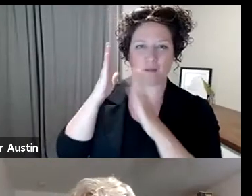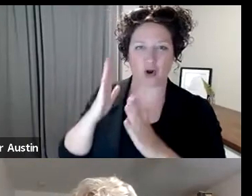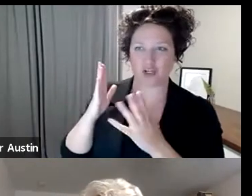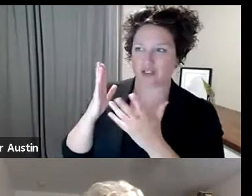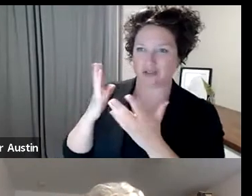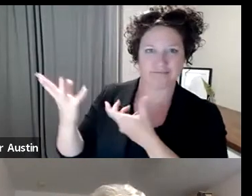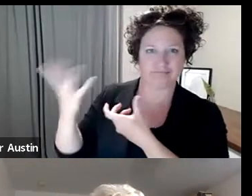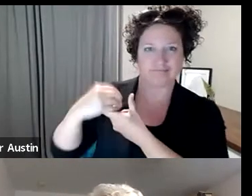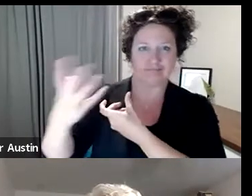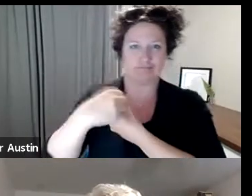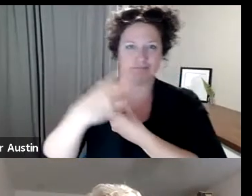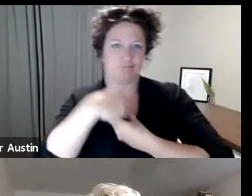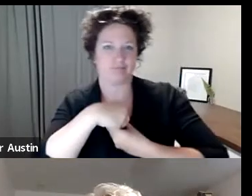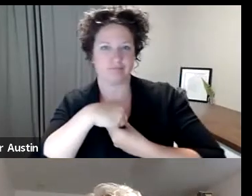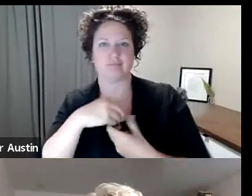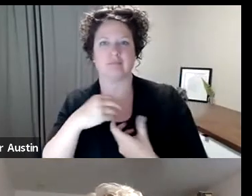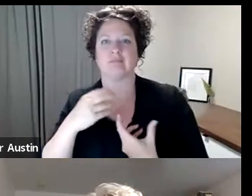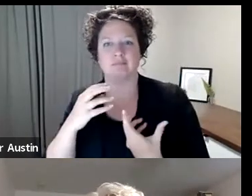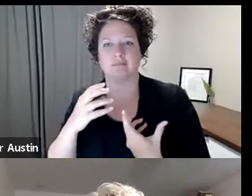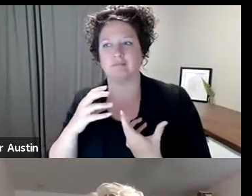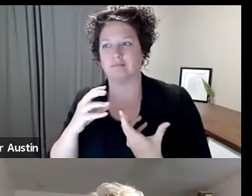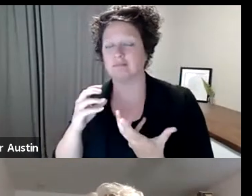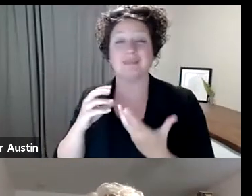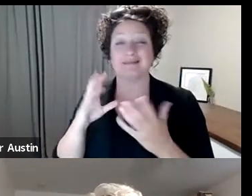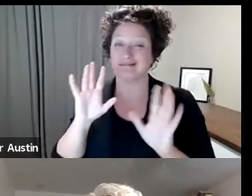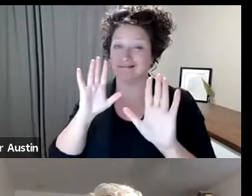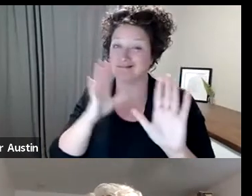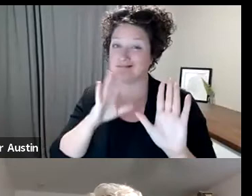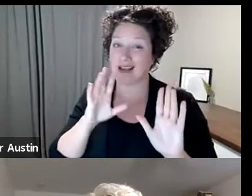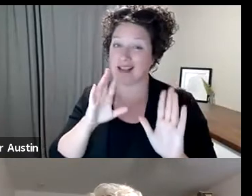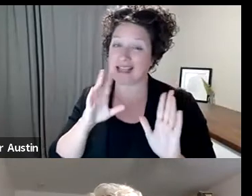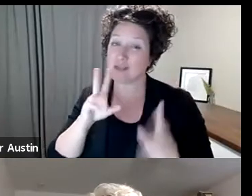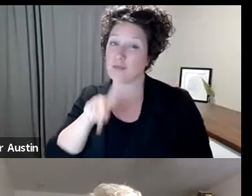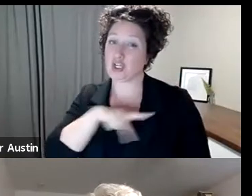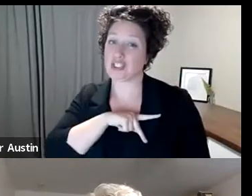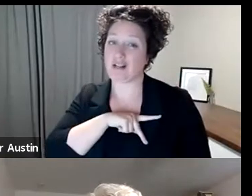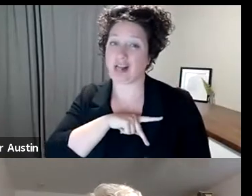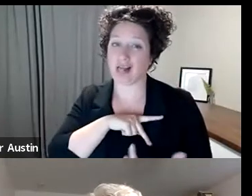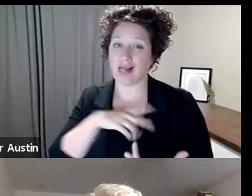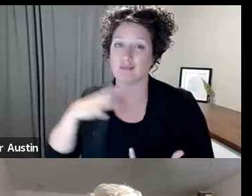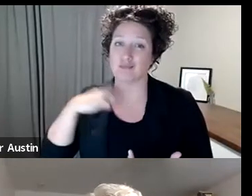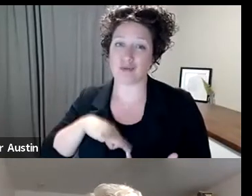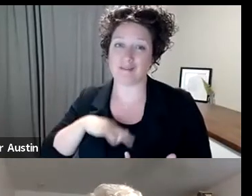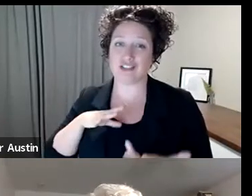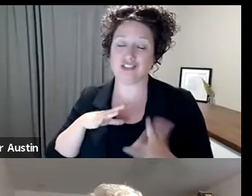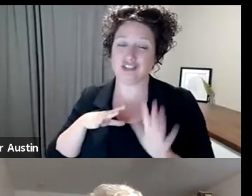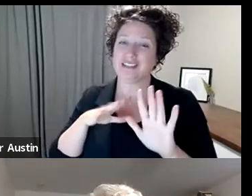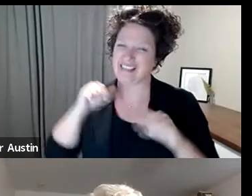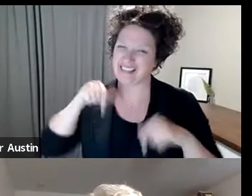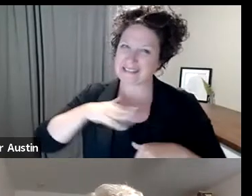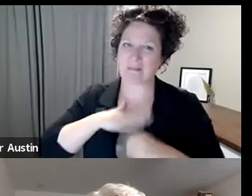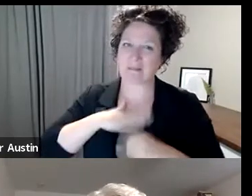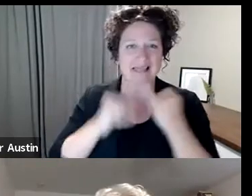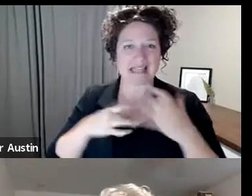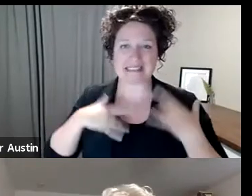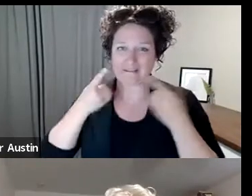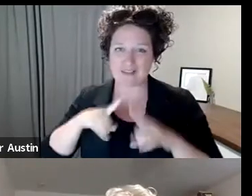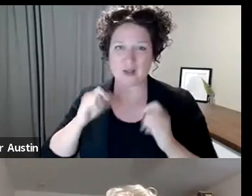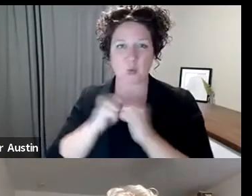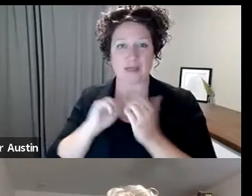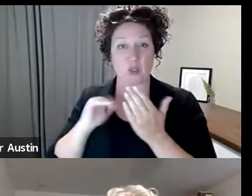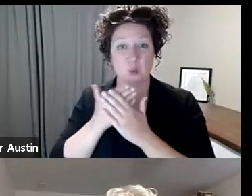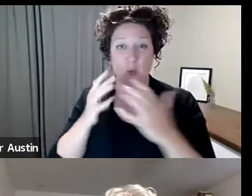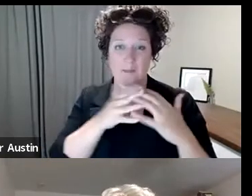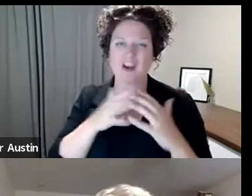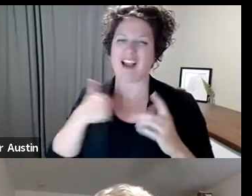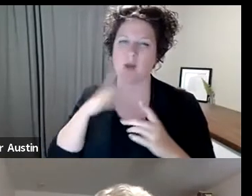effort. As a matter of personal privilege, since this is my last event with New America, and I'll be moving